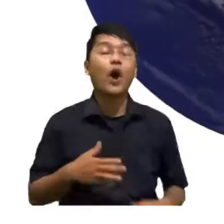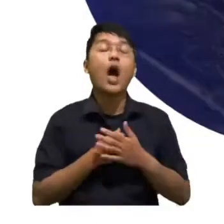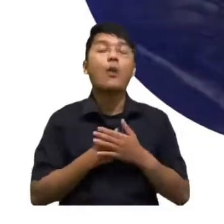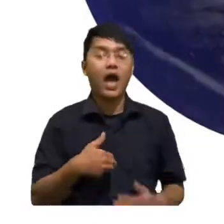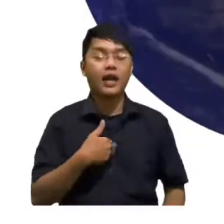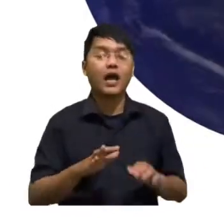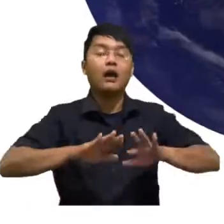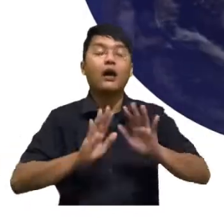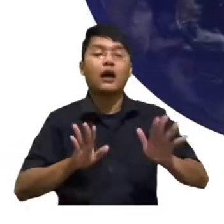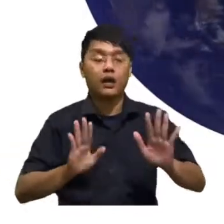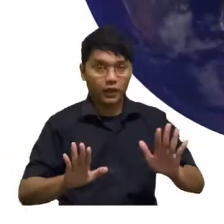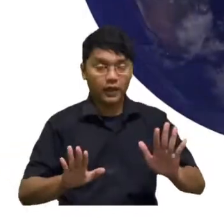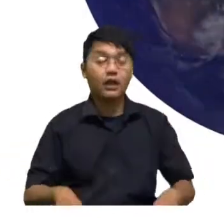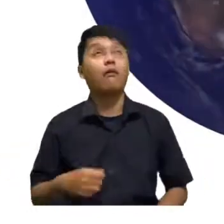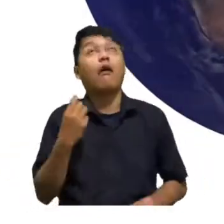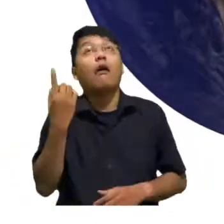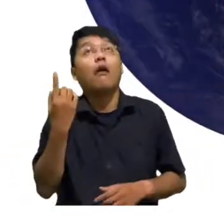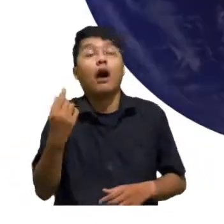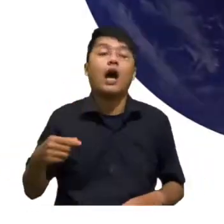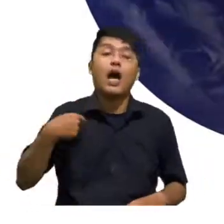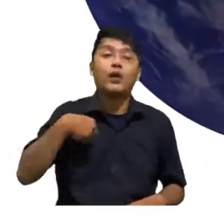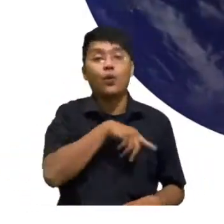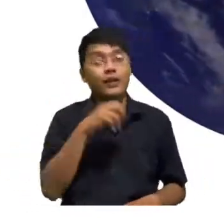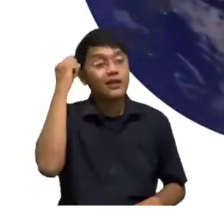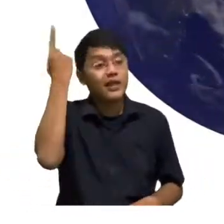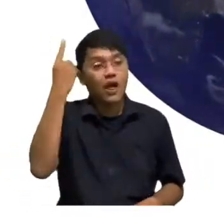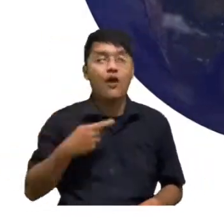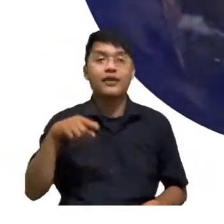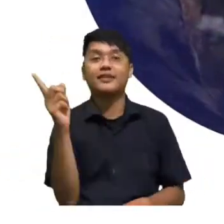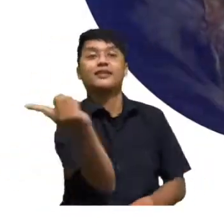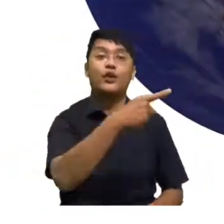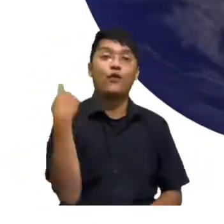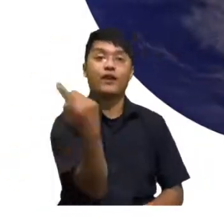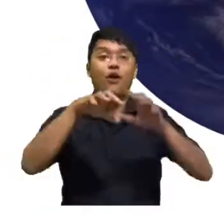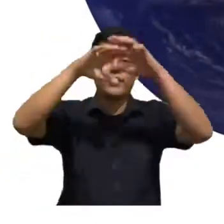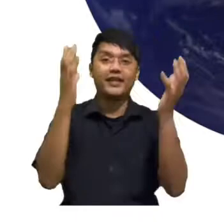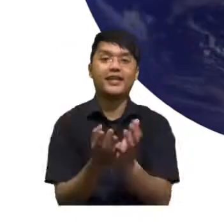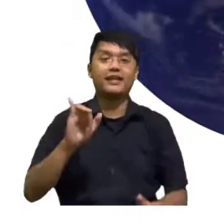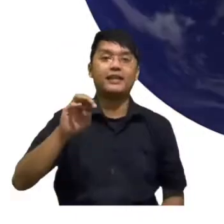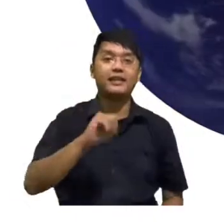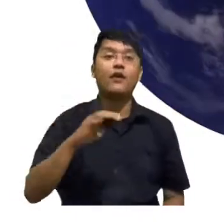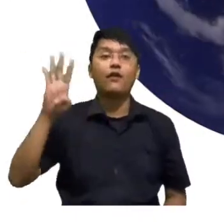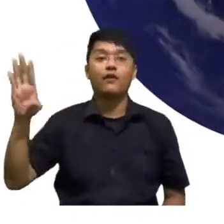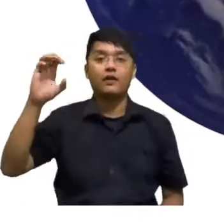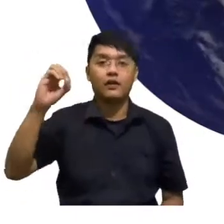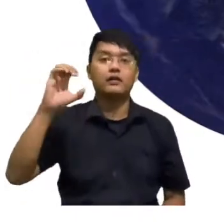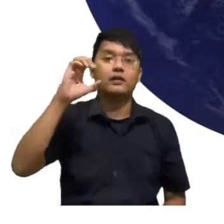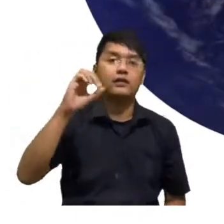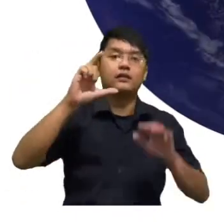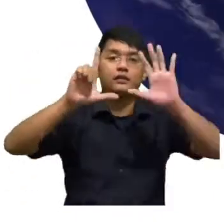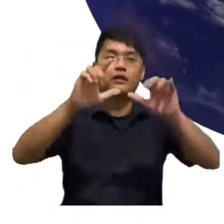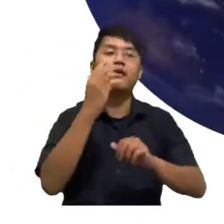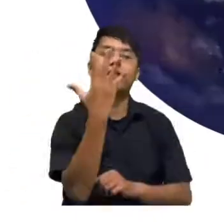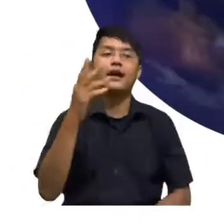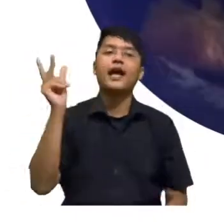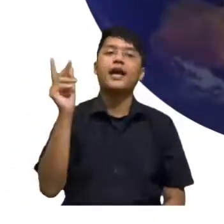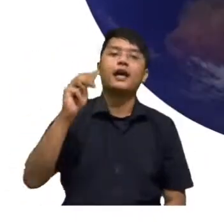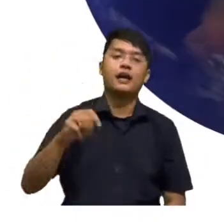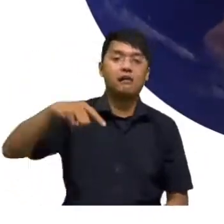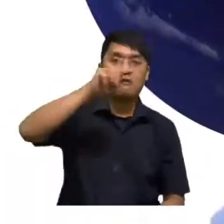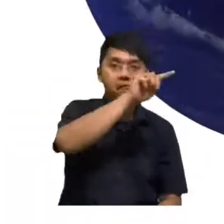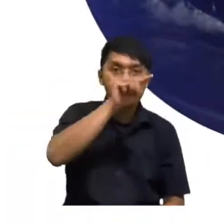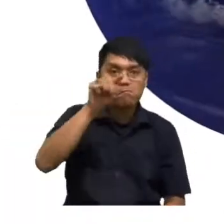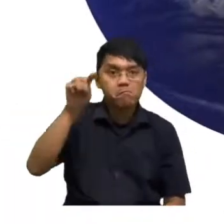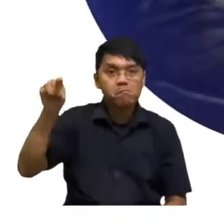any inconvenience caused. As we know, the circumference of the Earth is 40,075 kilometers around the